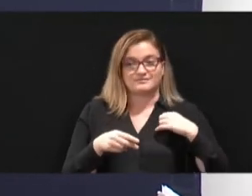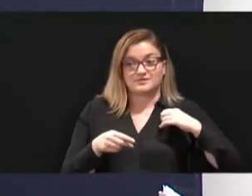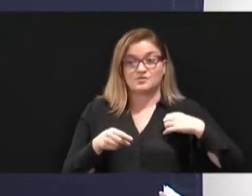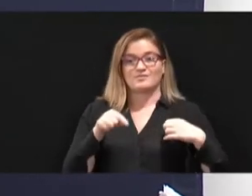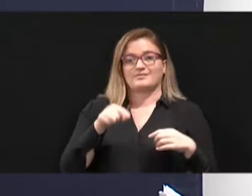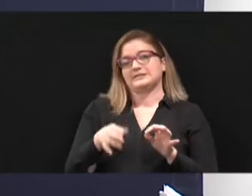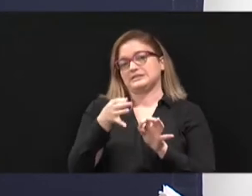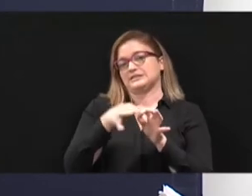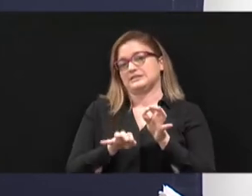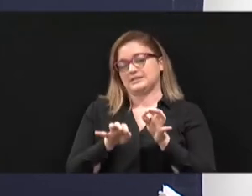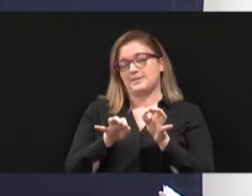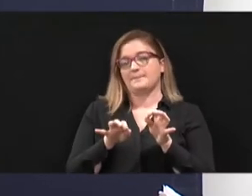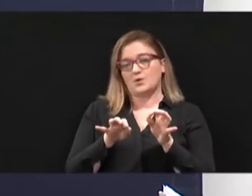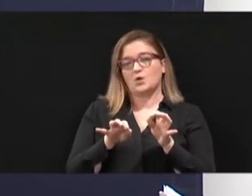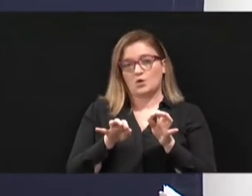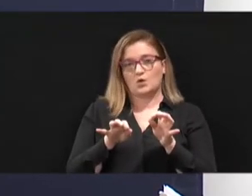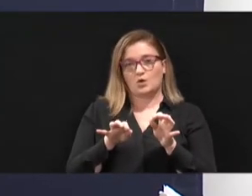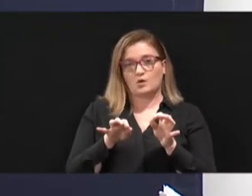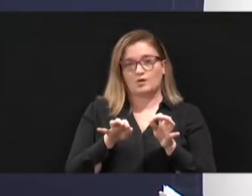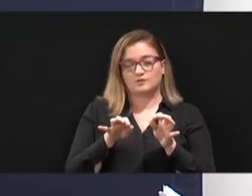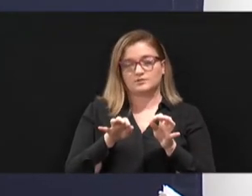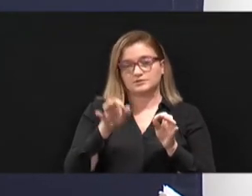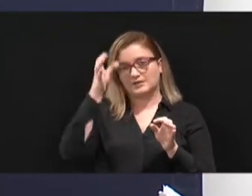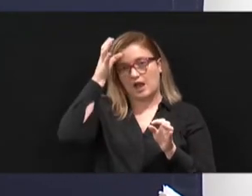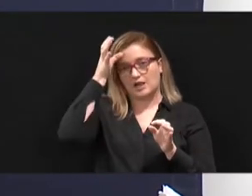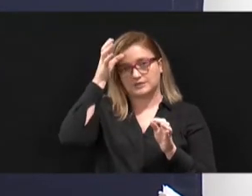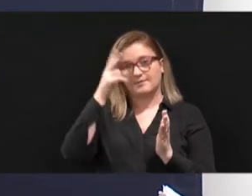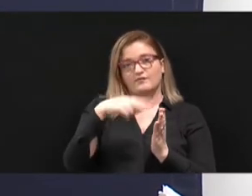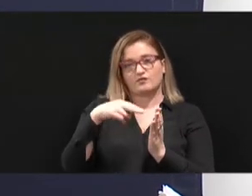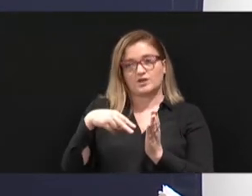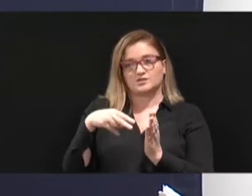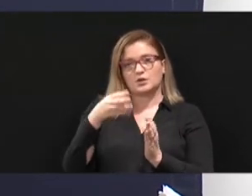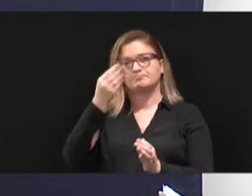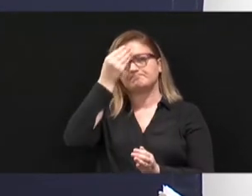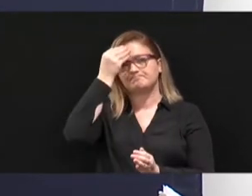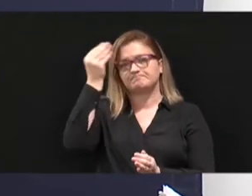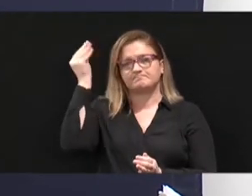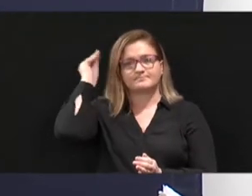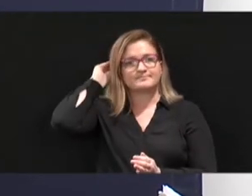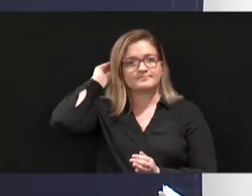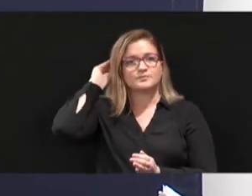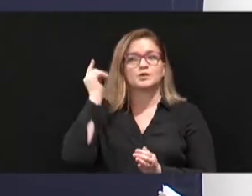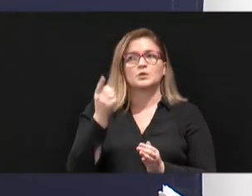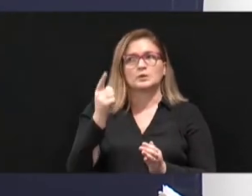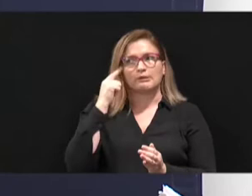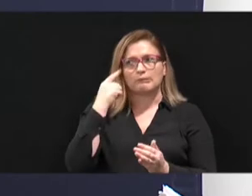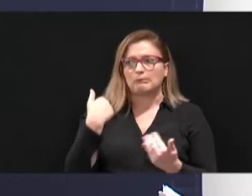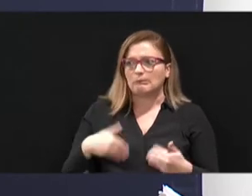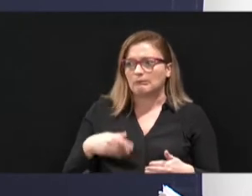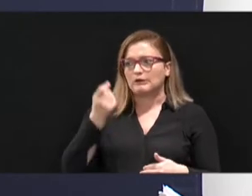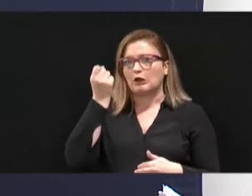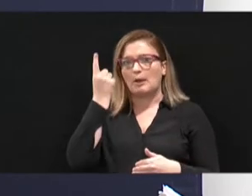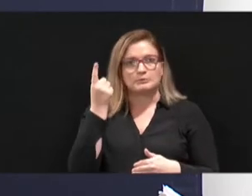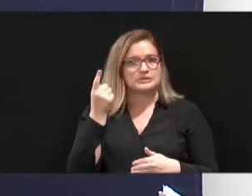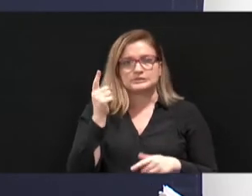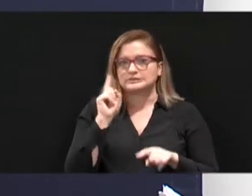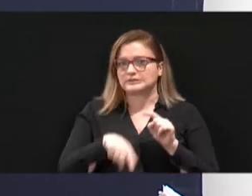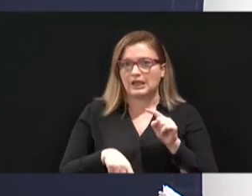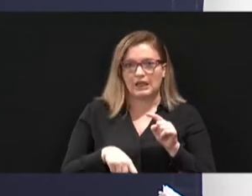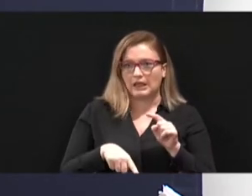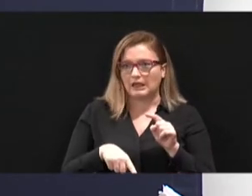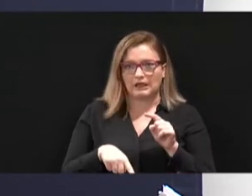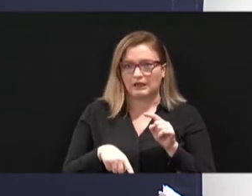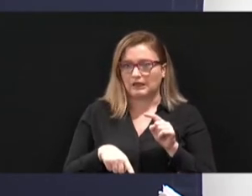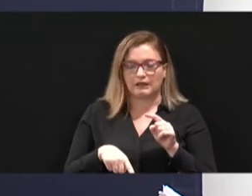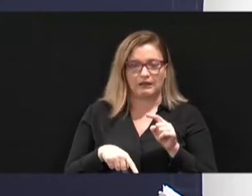is certainly true. So kind of keep that in mind when you're worrying about some kids' comprehension, but they can't read, because that